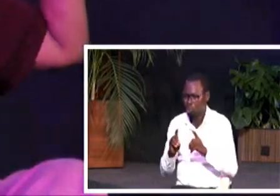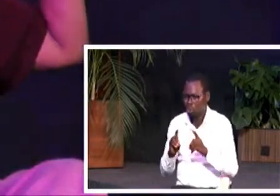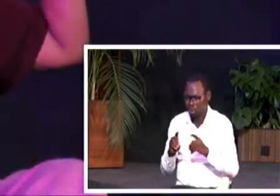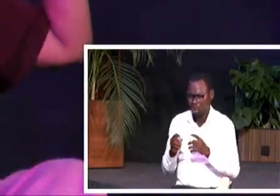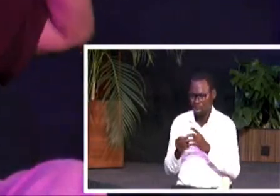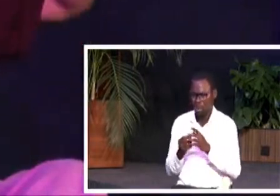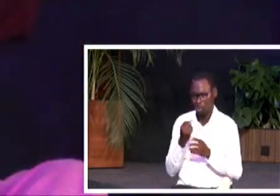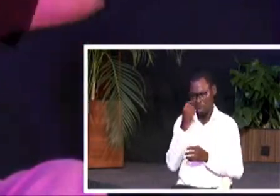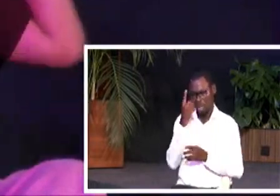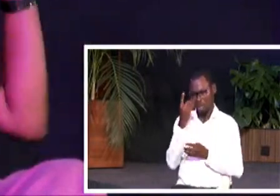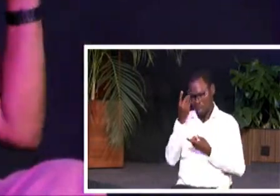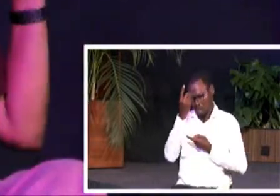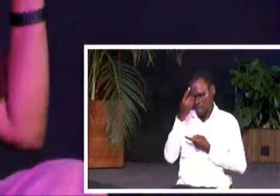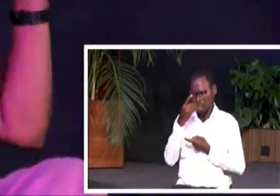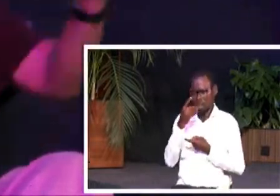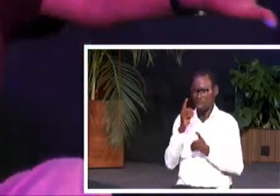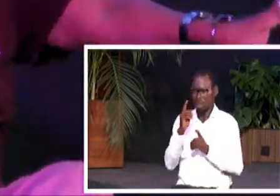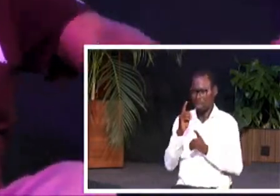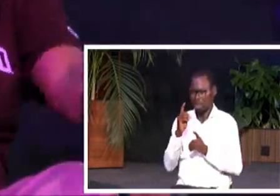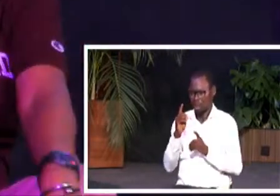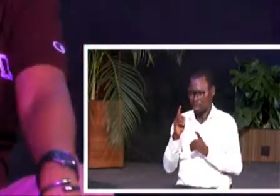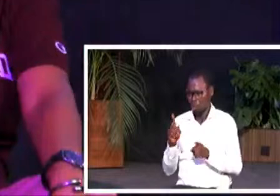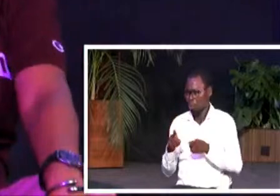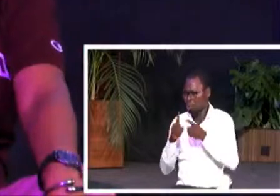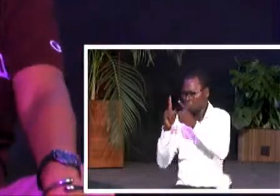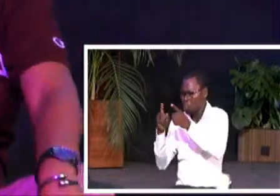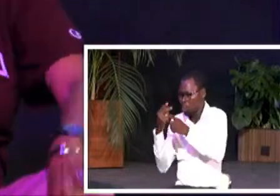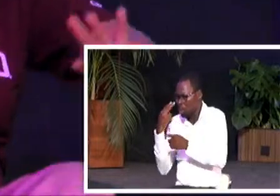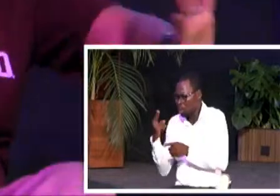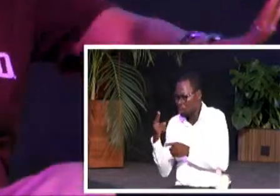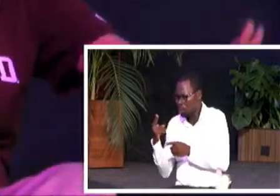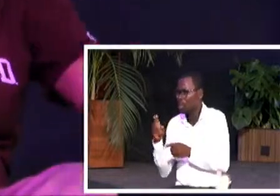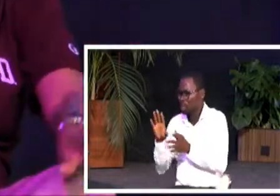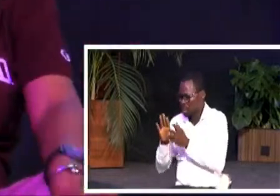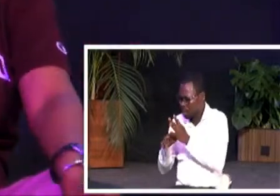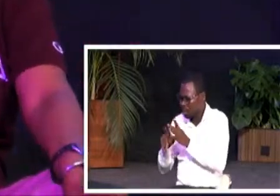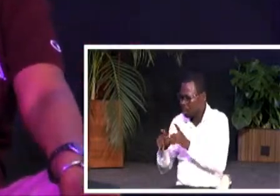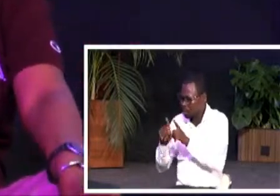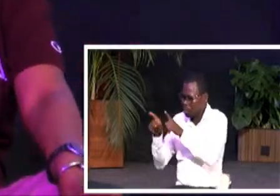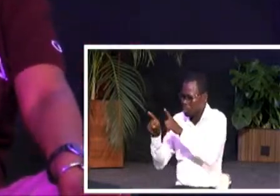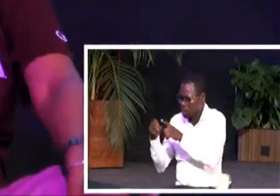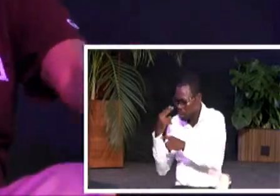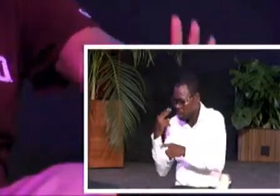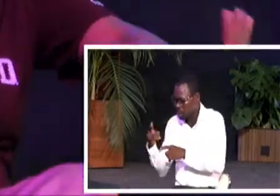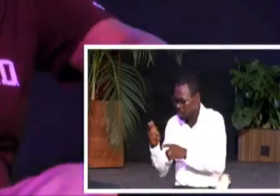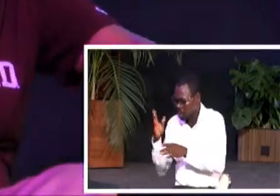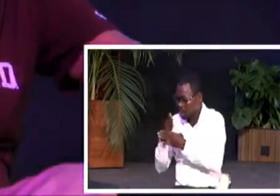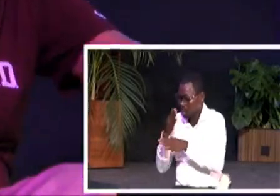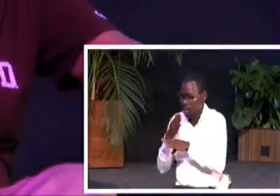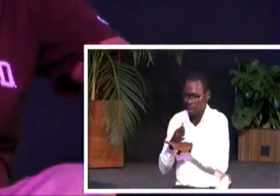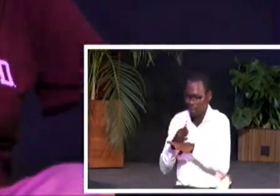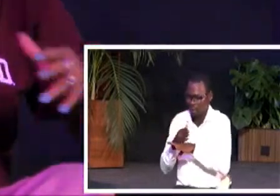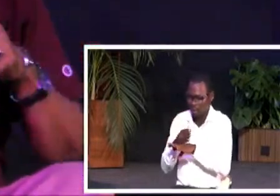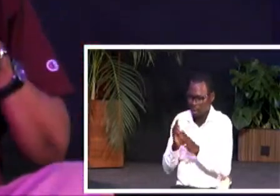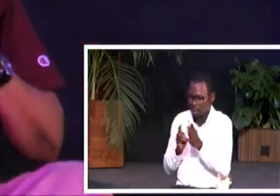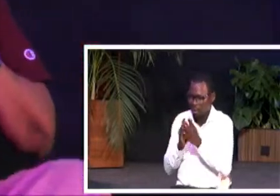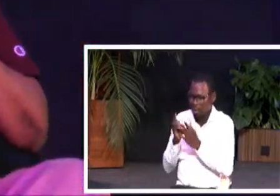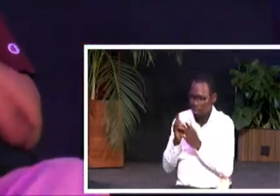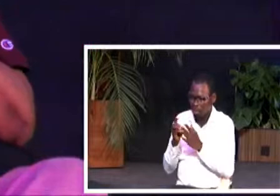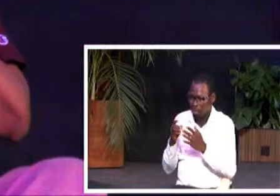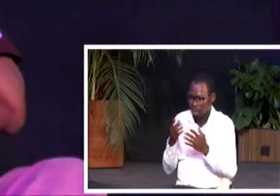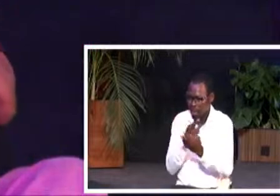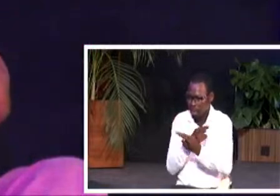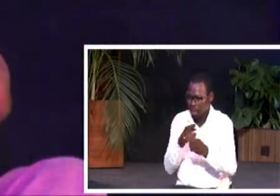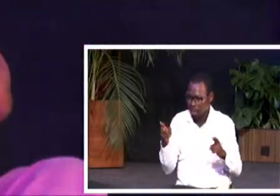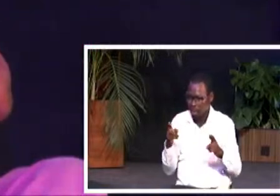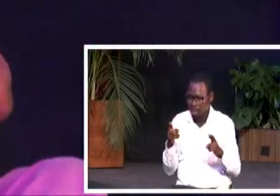okay, I want to grow carrots. Then they go and grow carrots. After they've grown the carrots, and their carrots are ready, now they go